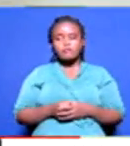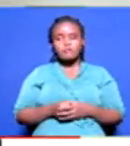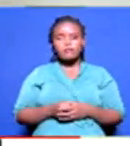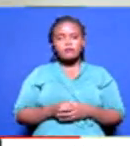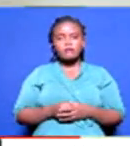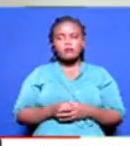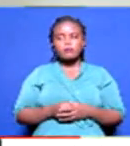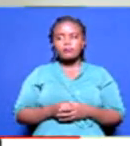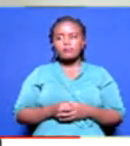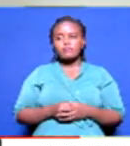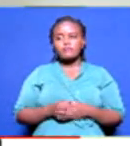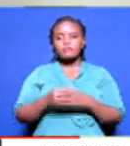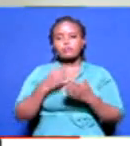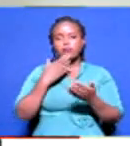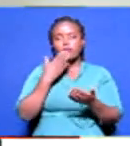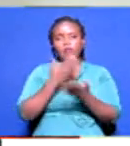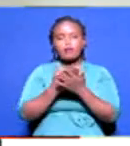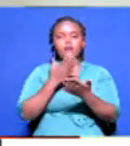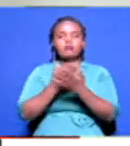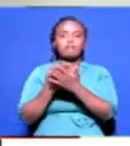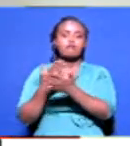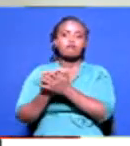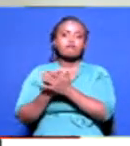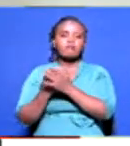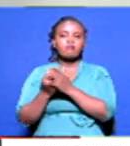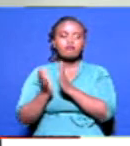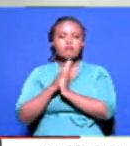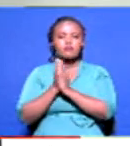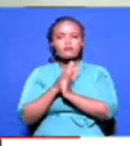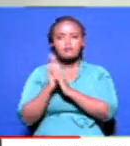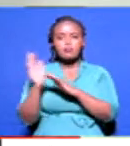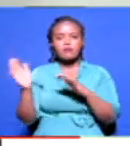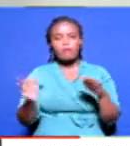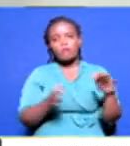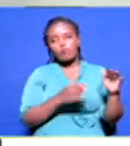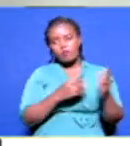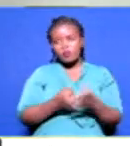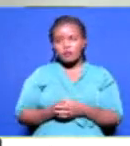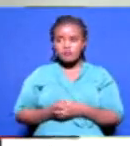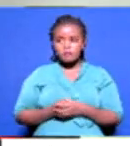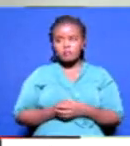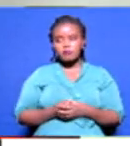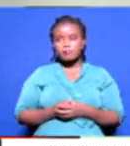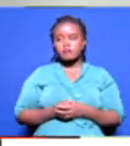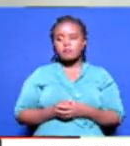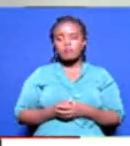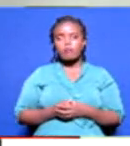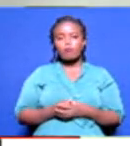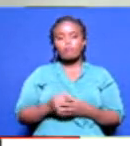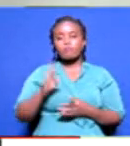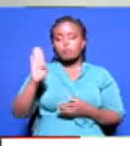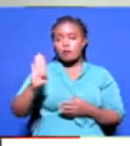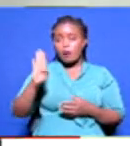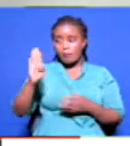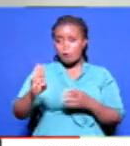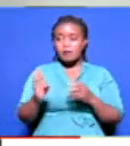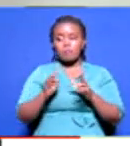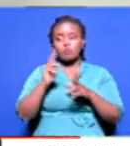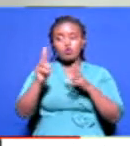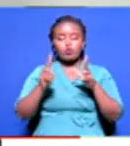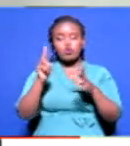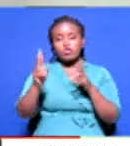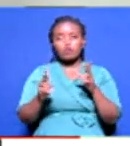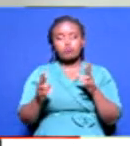Well, as always, thank you, Daniel Mwendwa, for that report. Now, meanwhile, the road to Birmingham 2022 club games have begun in